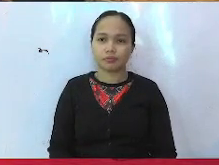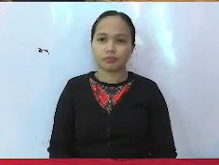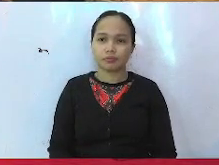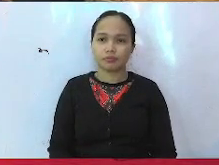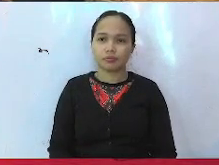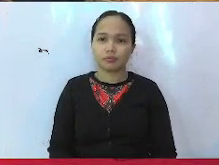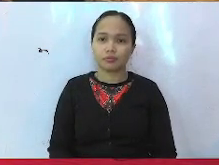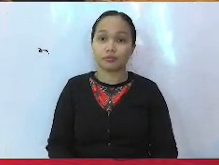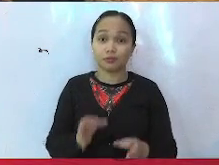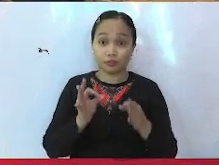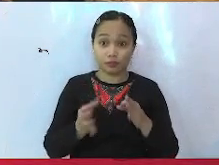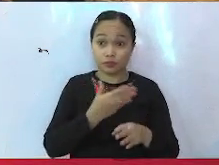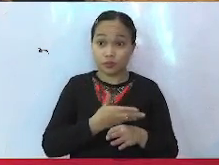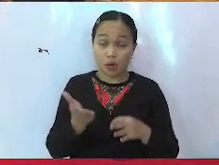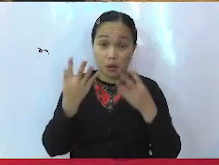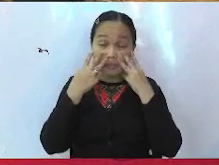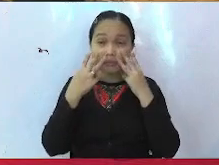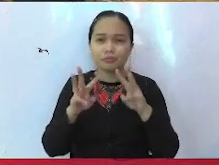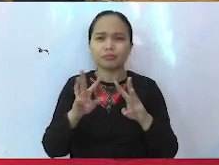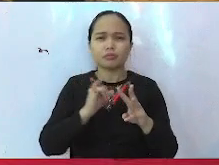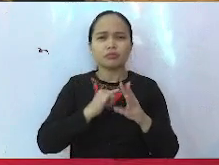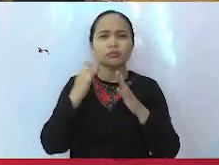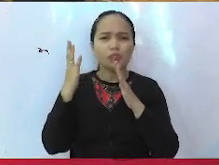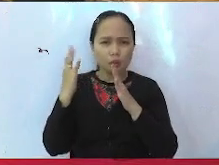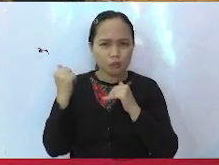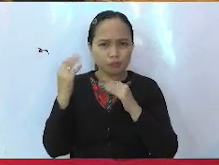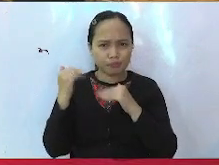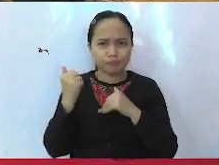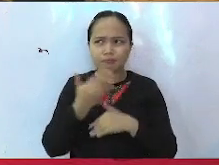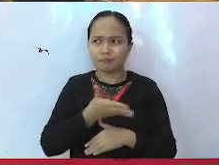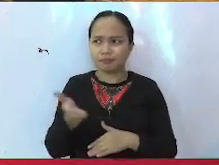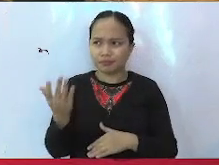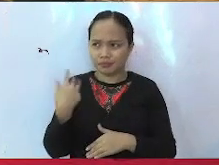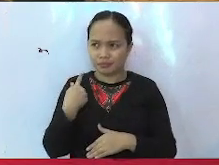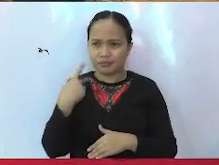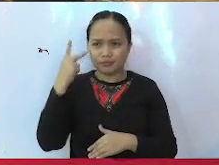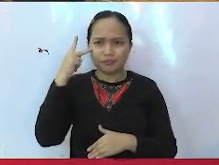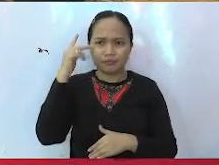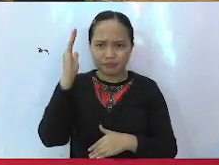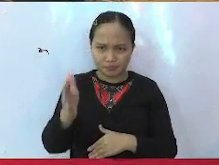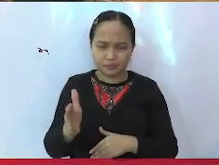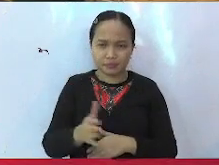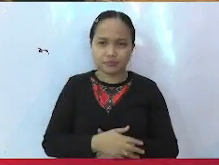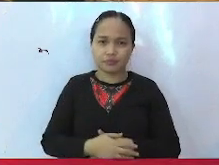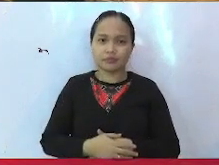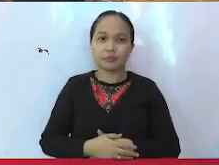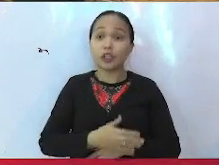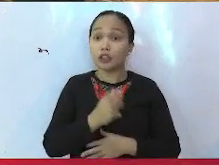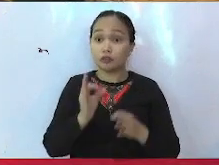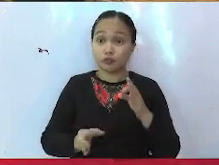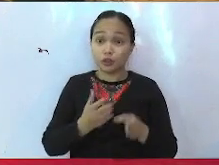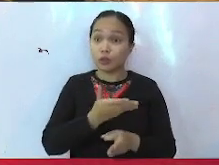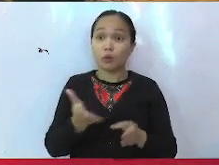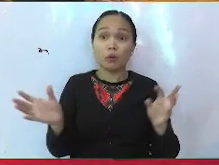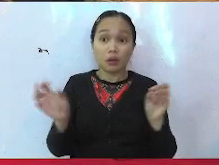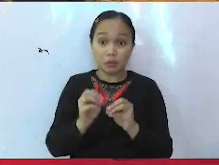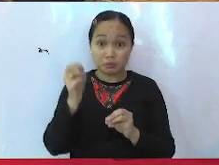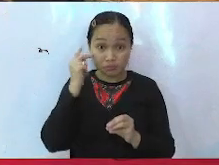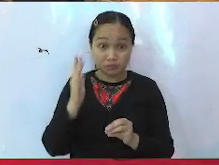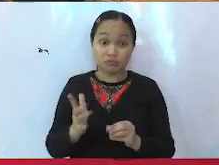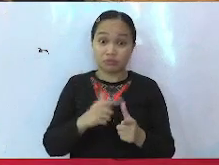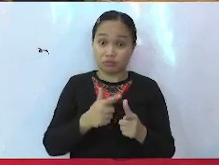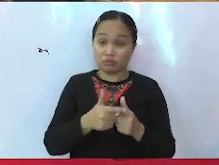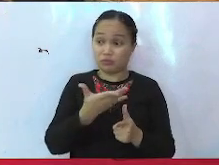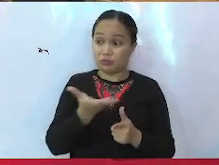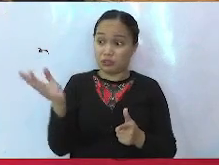If you're watching, I hope you have a pastor. Yeah. Yeah. Okay? If you don't have a pastor, you need to be in church